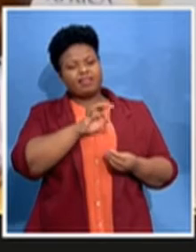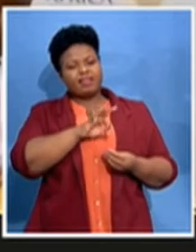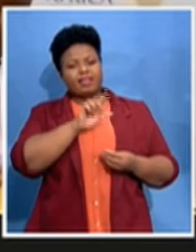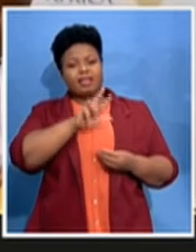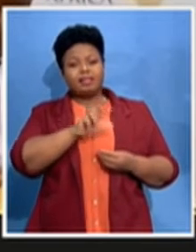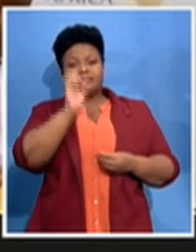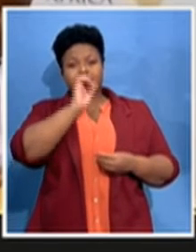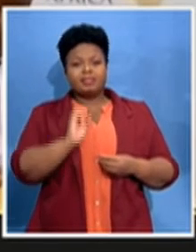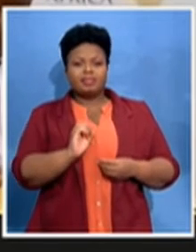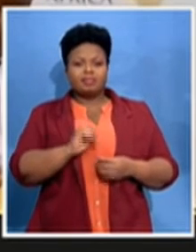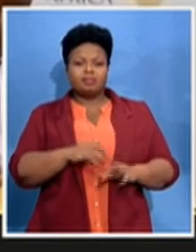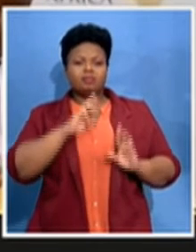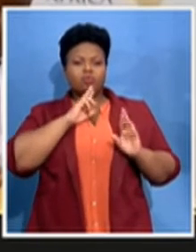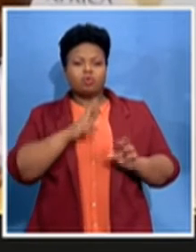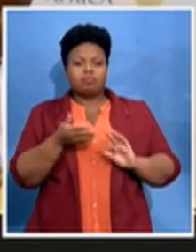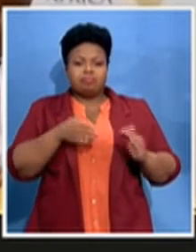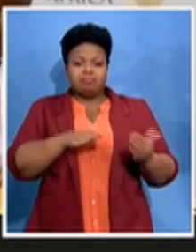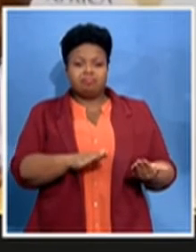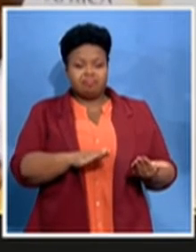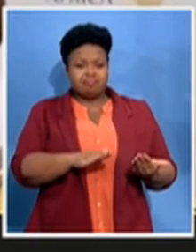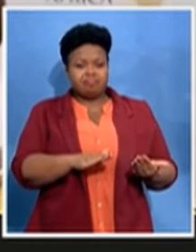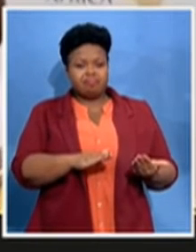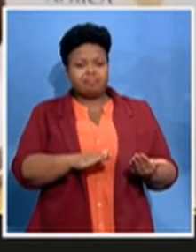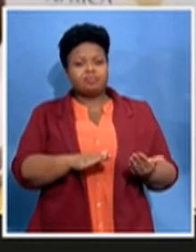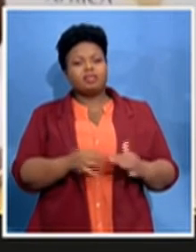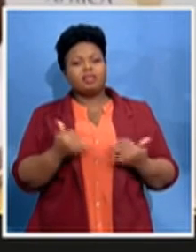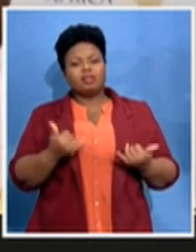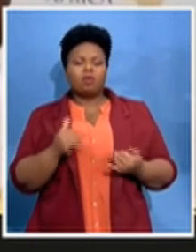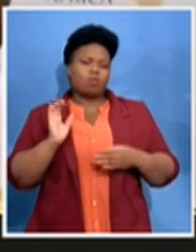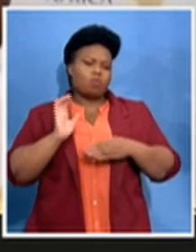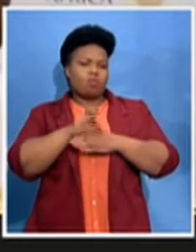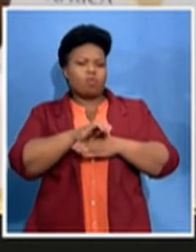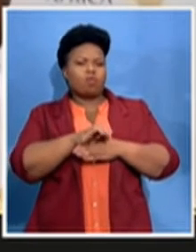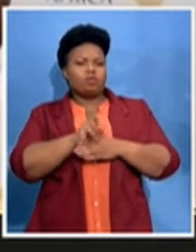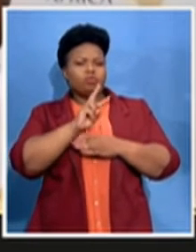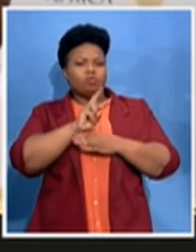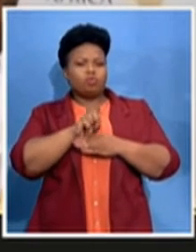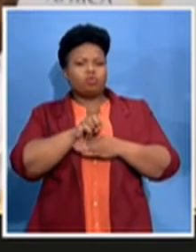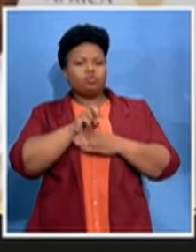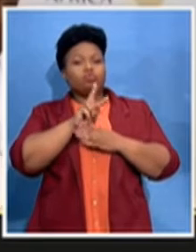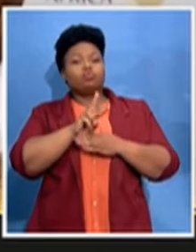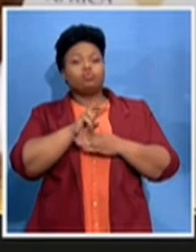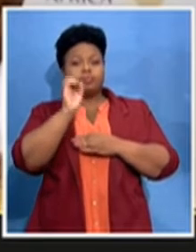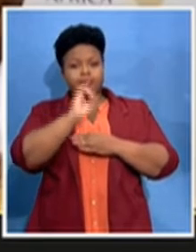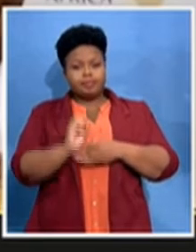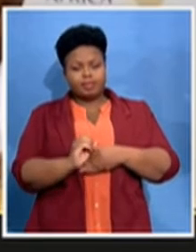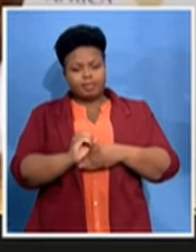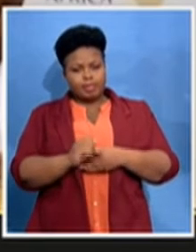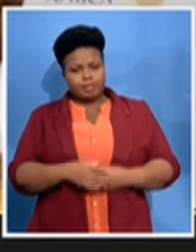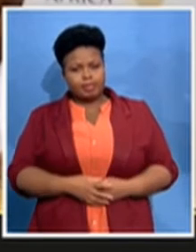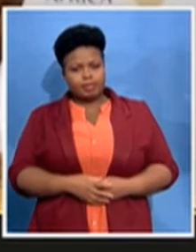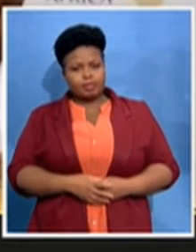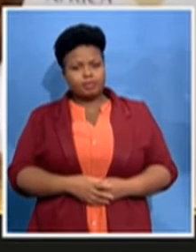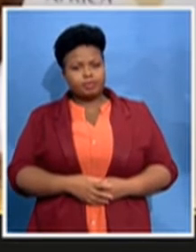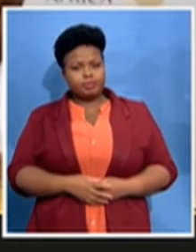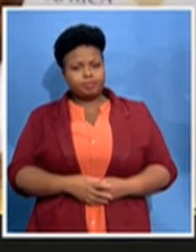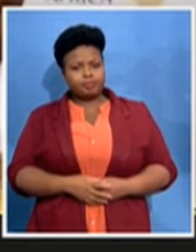are more than 2.2%. I will not read all of